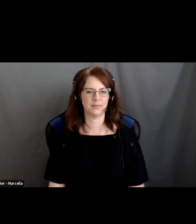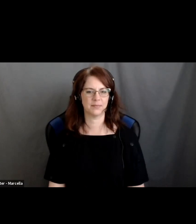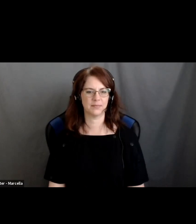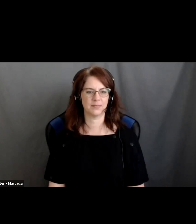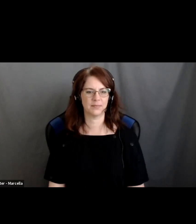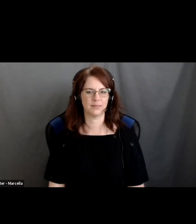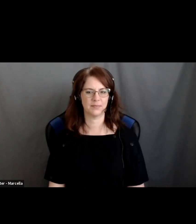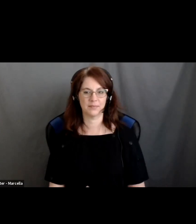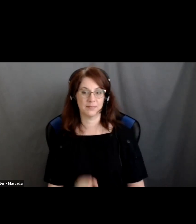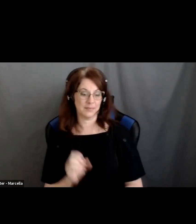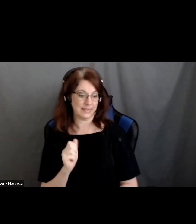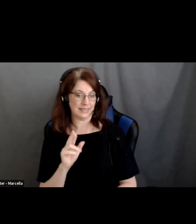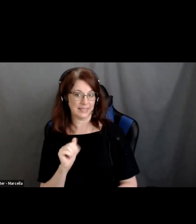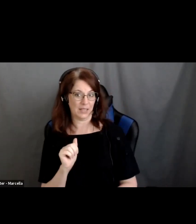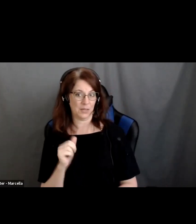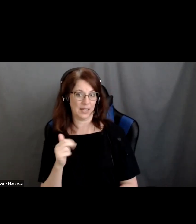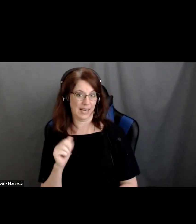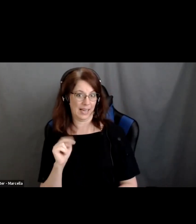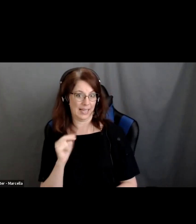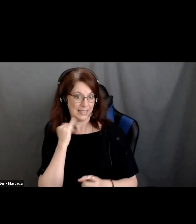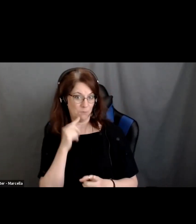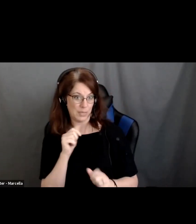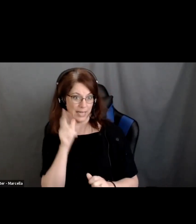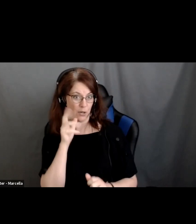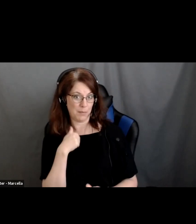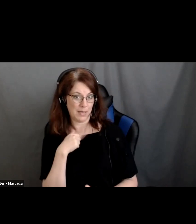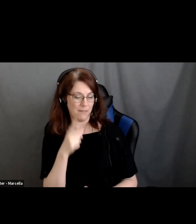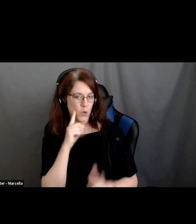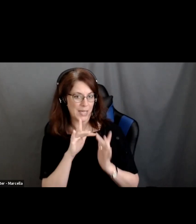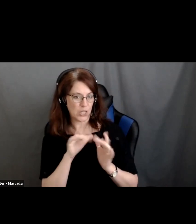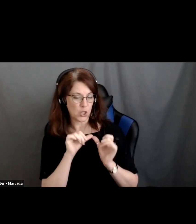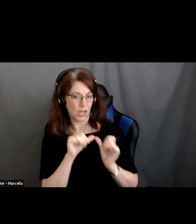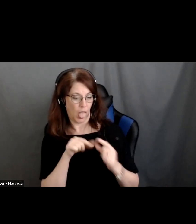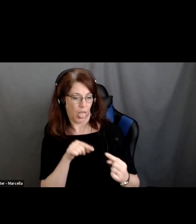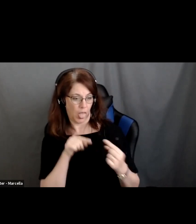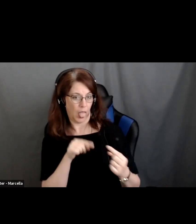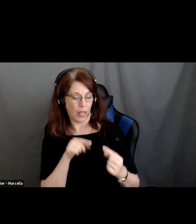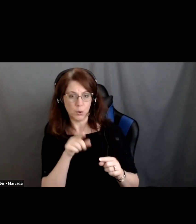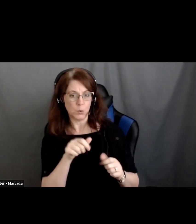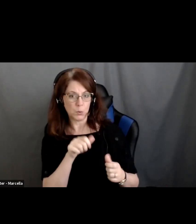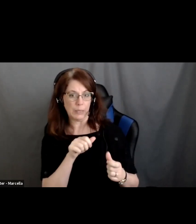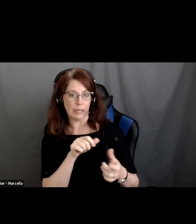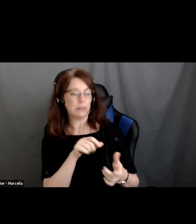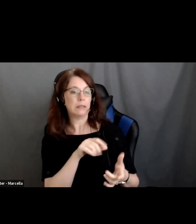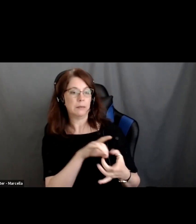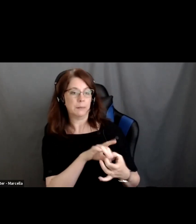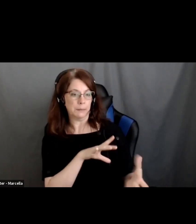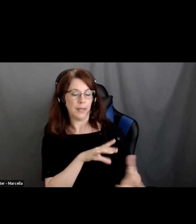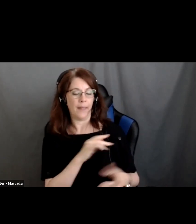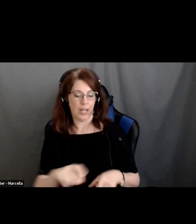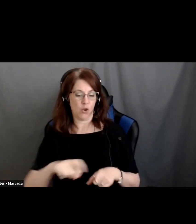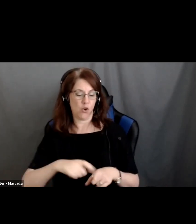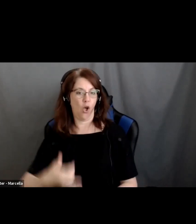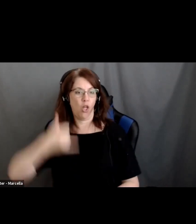And Katrina, this is Sarah Ann. Just in case you can hear me, if your internet continues to struggle, feel free just to call in and continue via